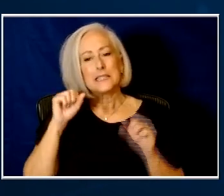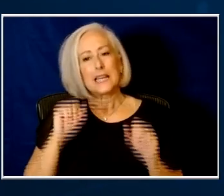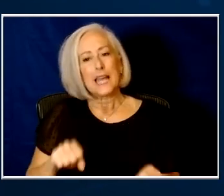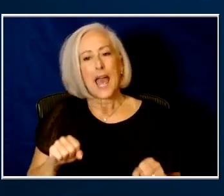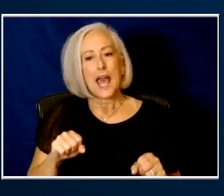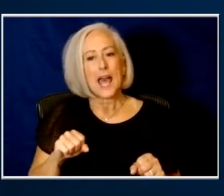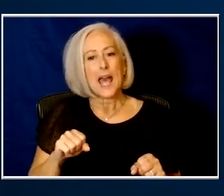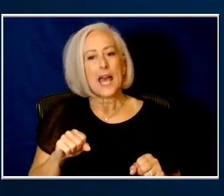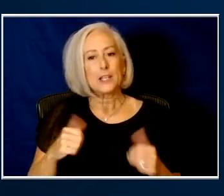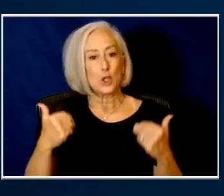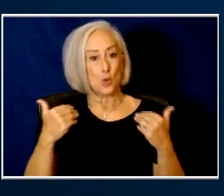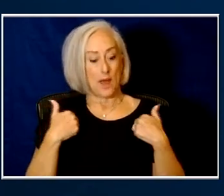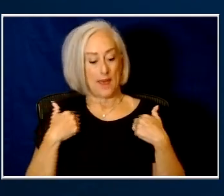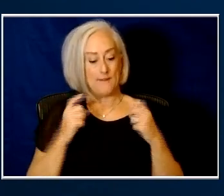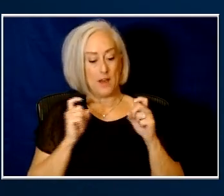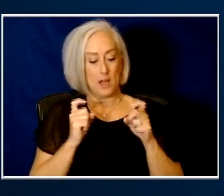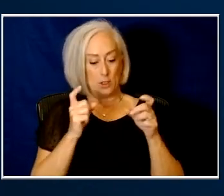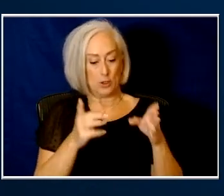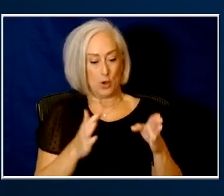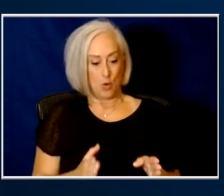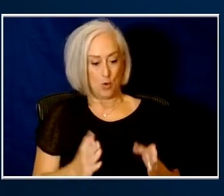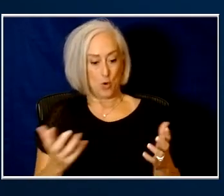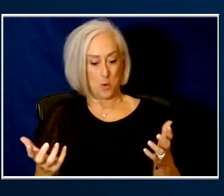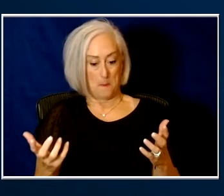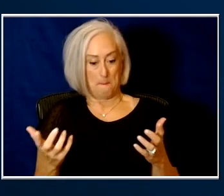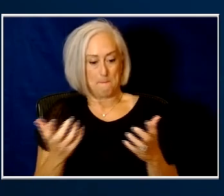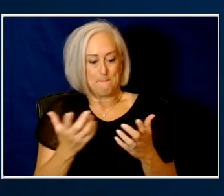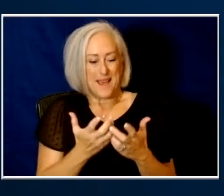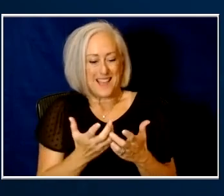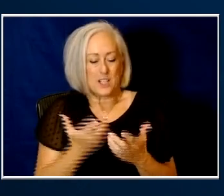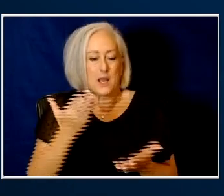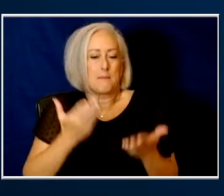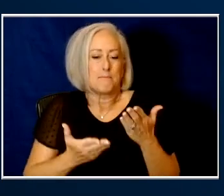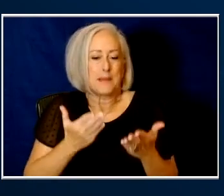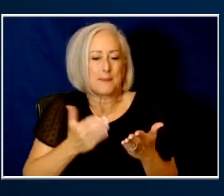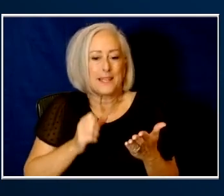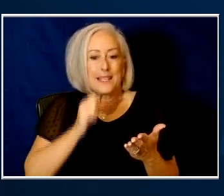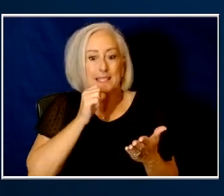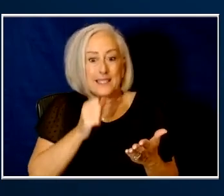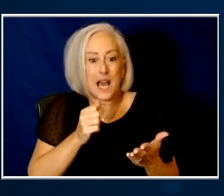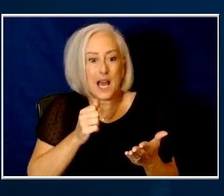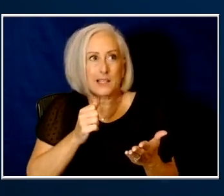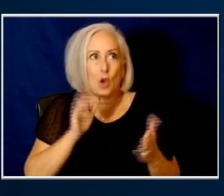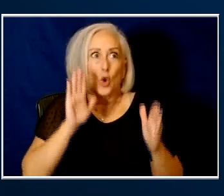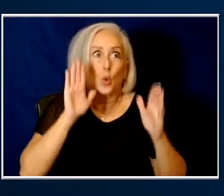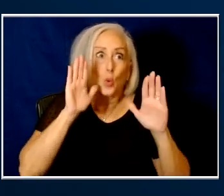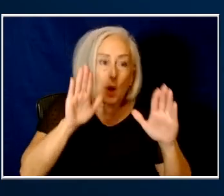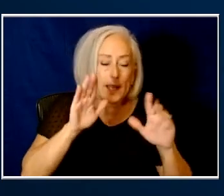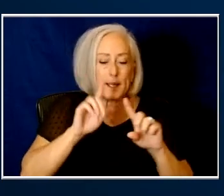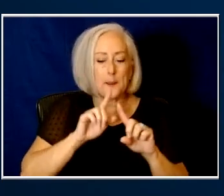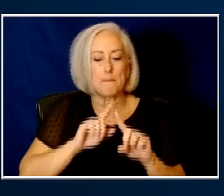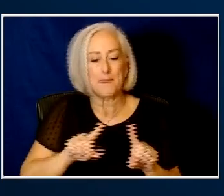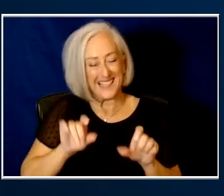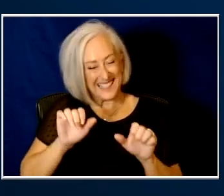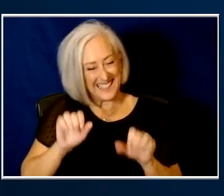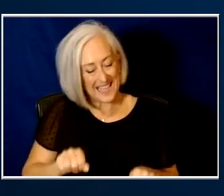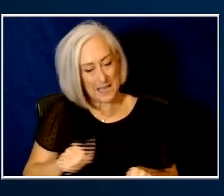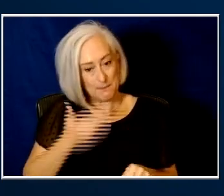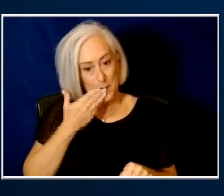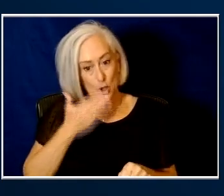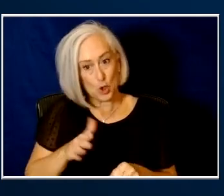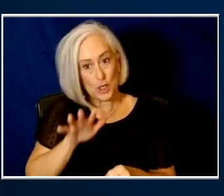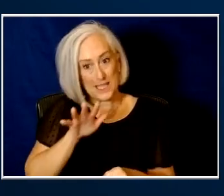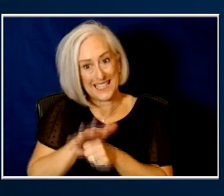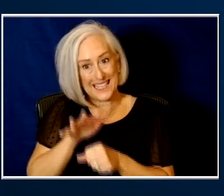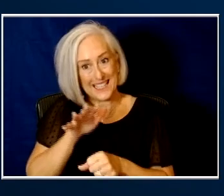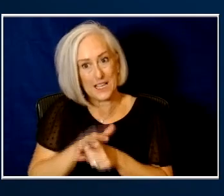have a donor match that, even though if it's not a great match, is it still good enough, or does it have to be a certain level of a match, or is